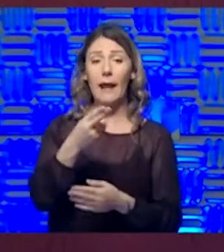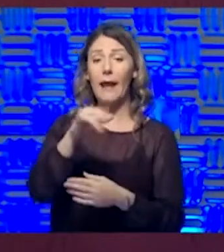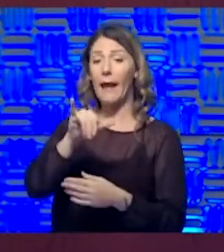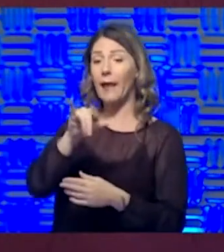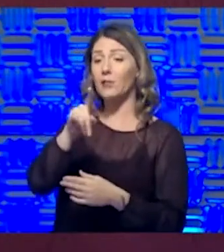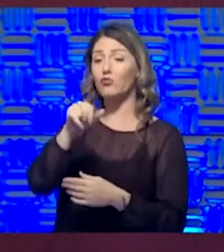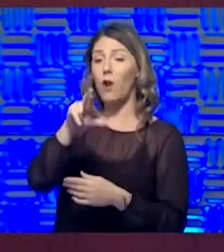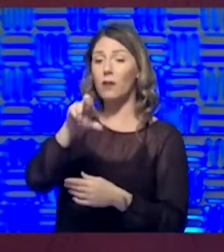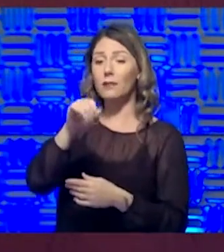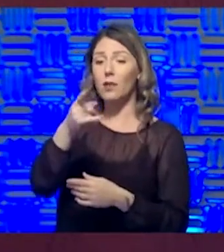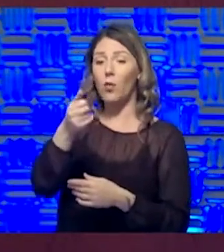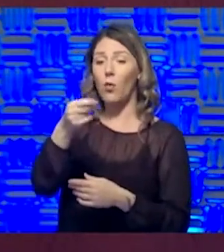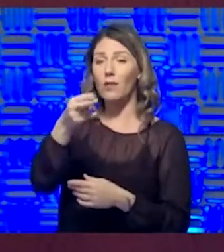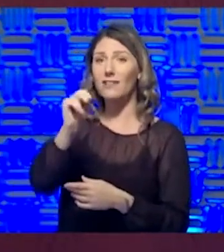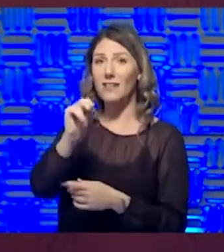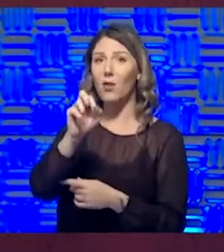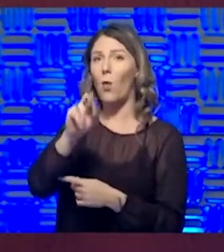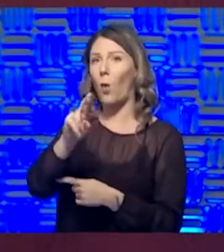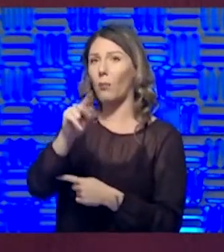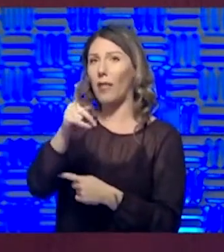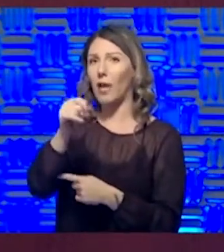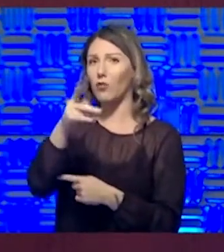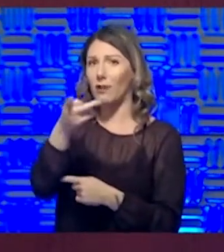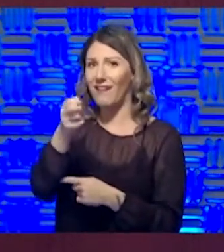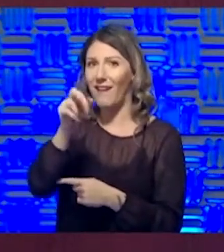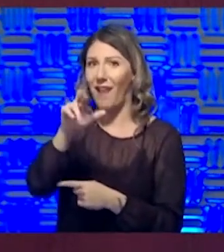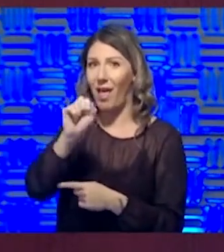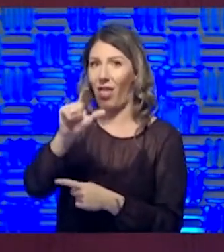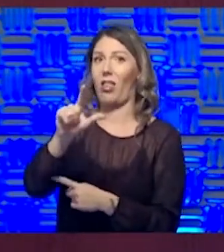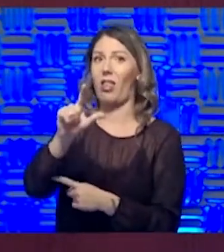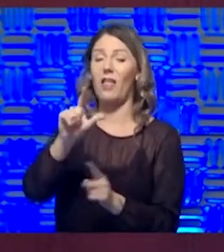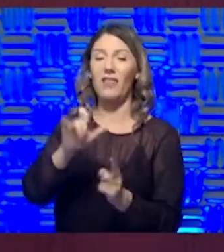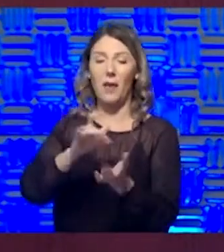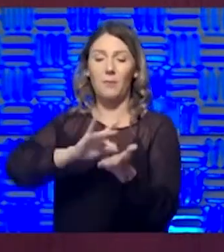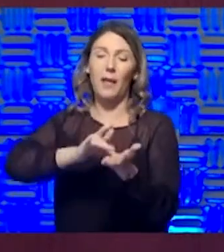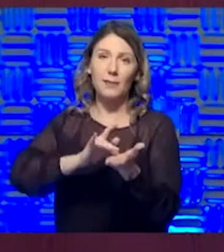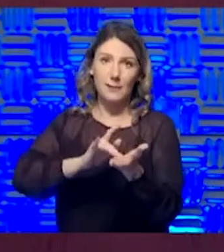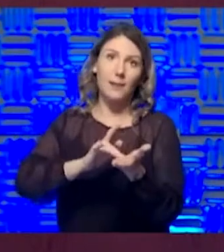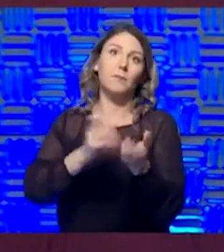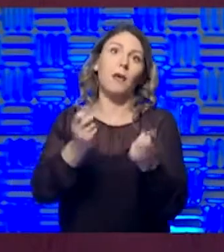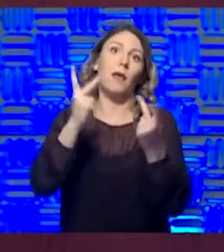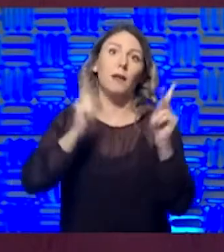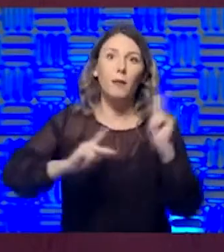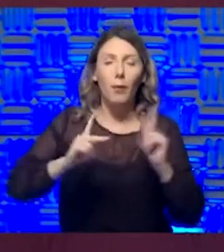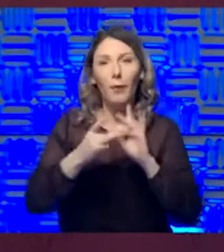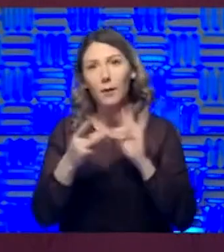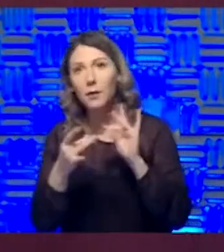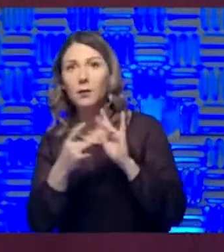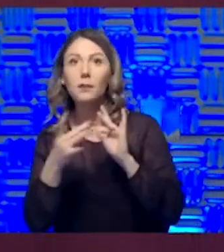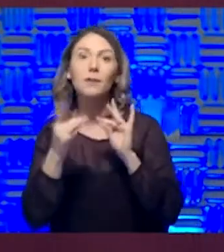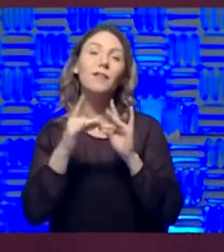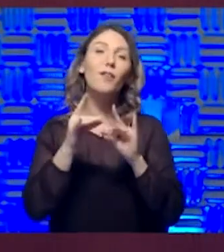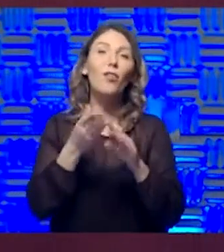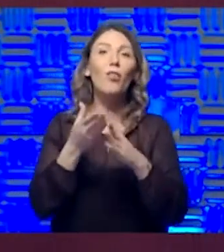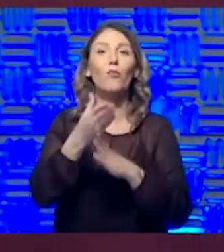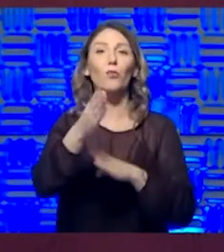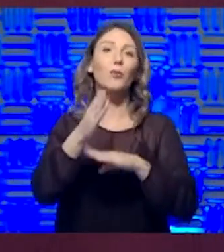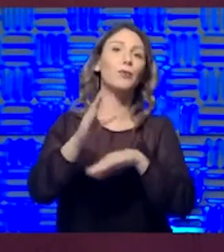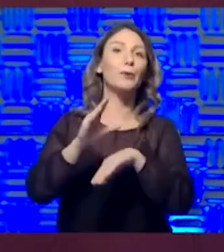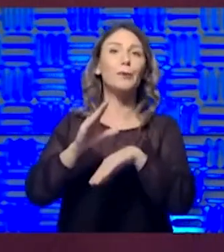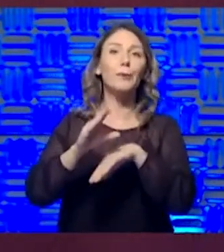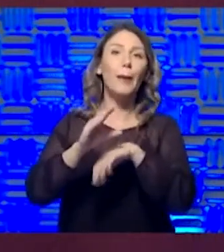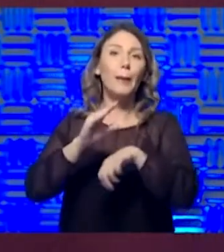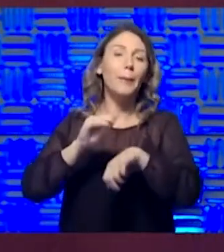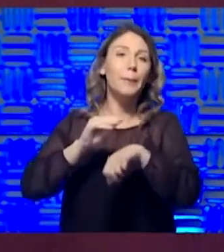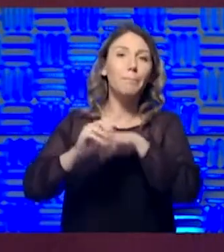hydroxychloroquine, or Plaquenil. And this hydroxychloroquine is the medication that's been talked about a lot in the press. It's been used for a number of years